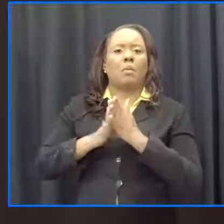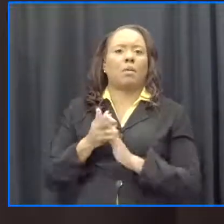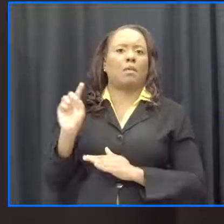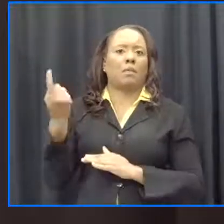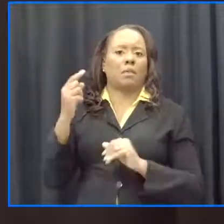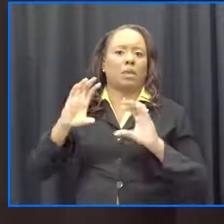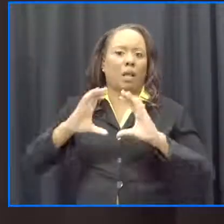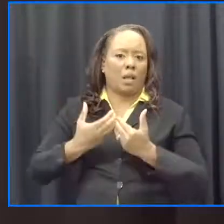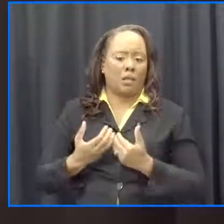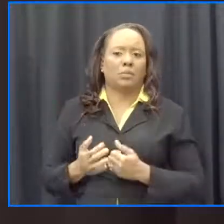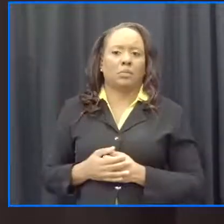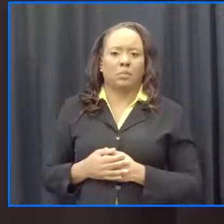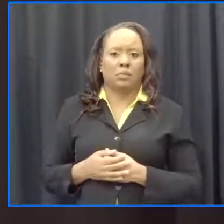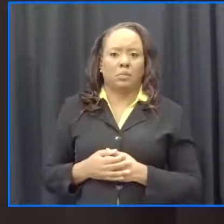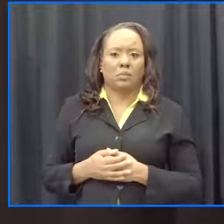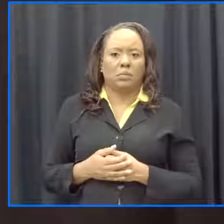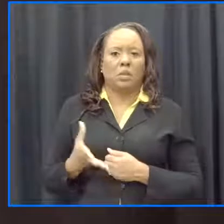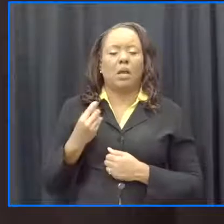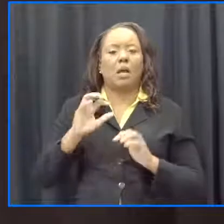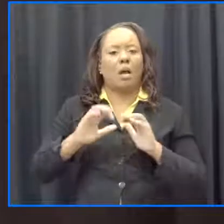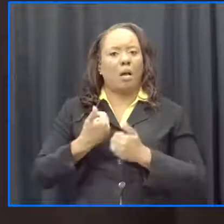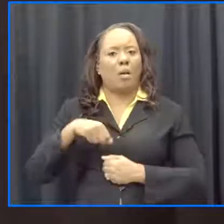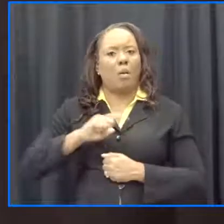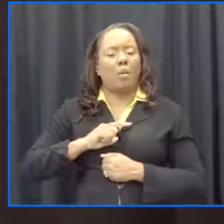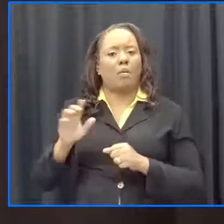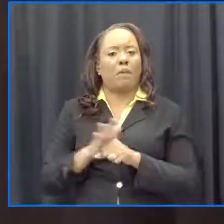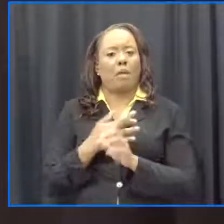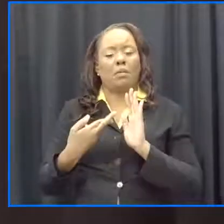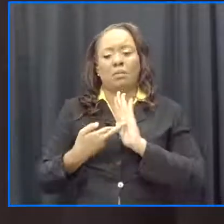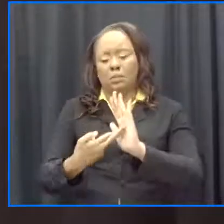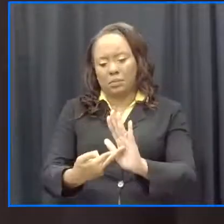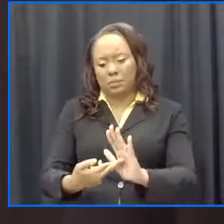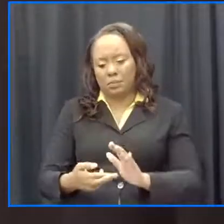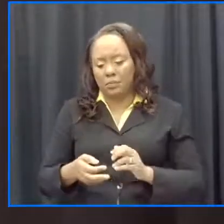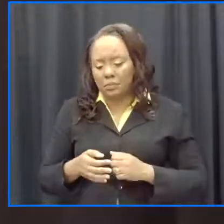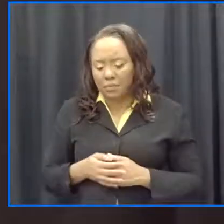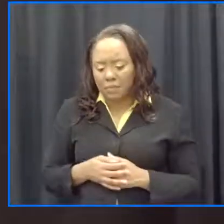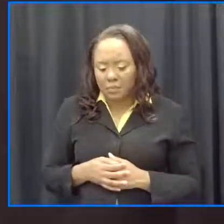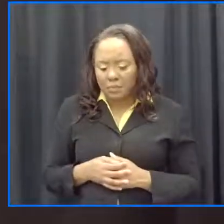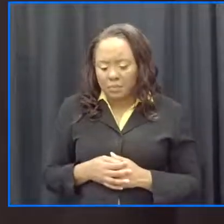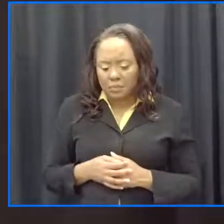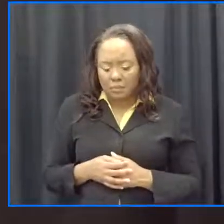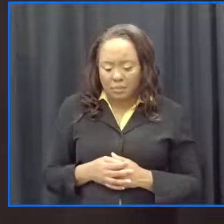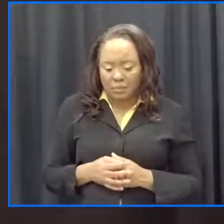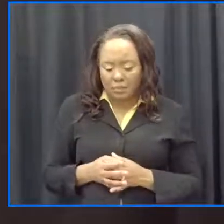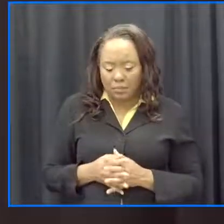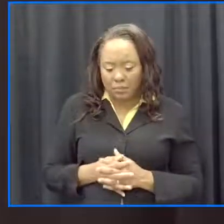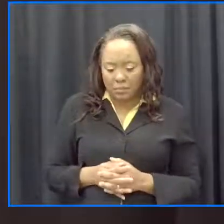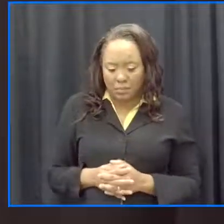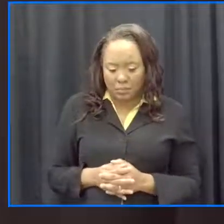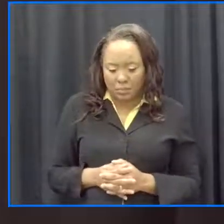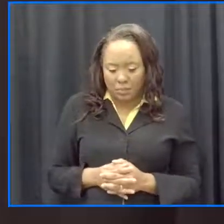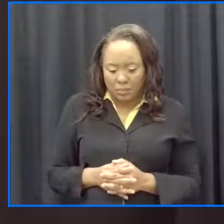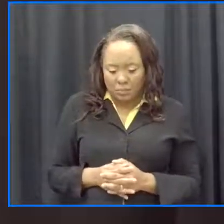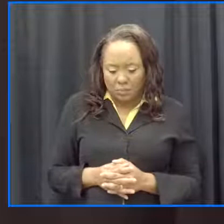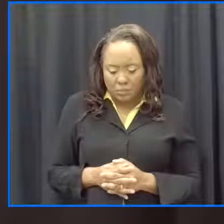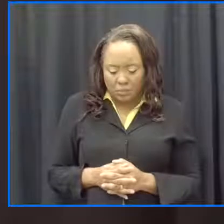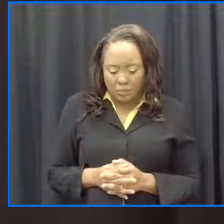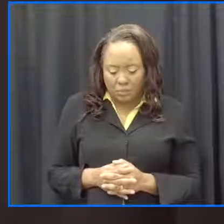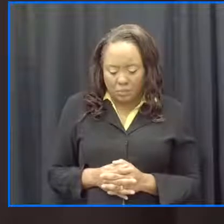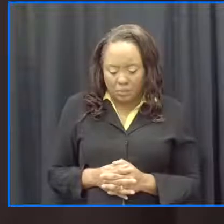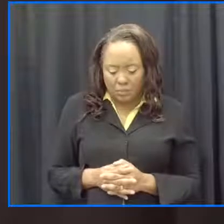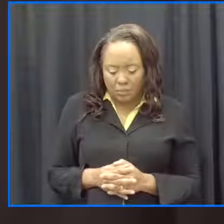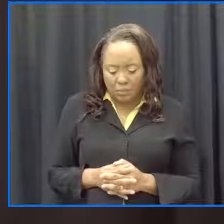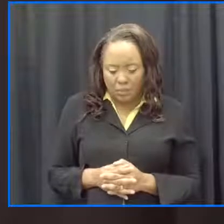post system, proportional representation, term limits, and fixed election dates.